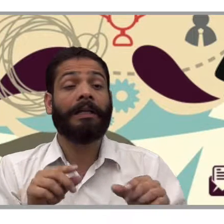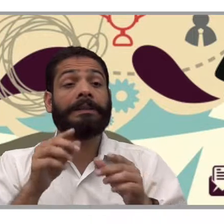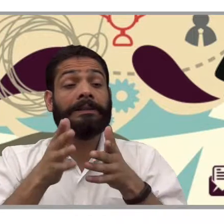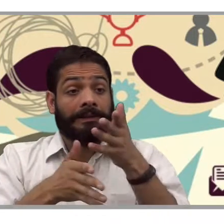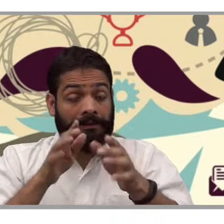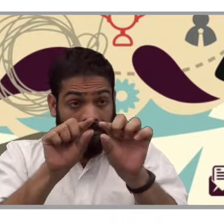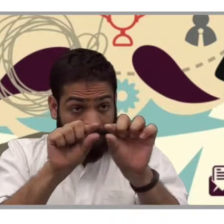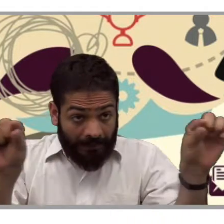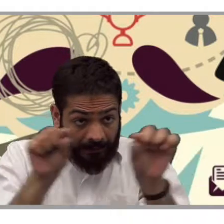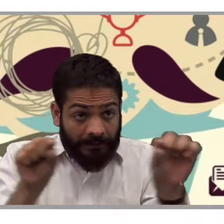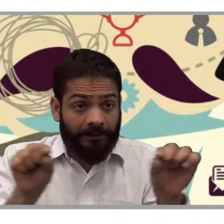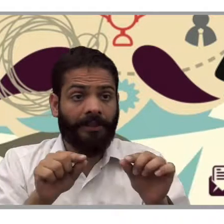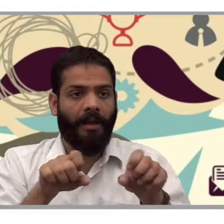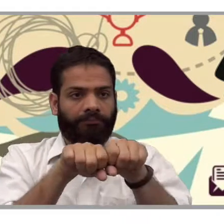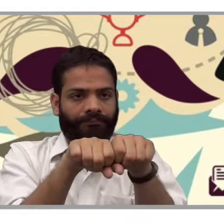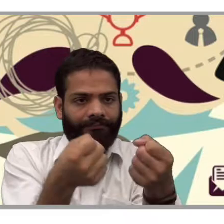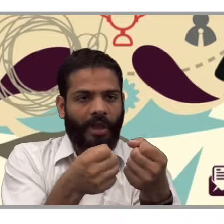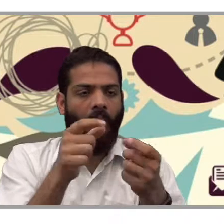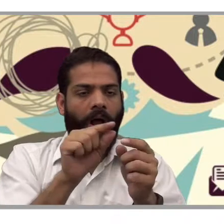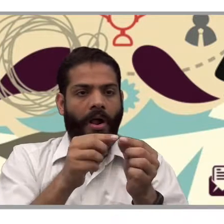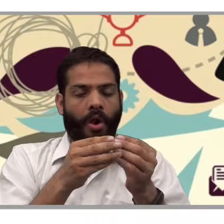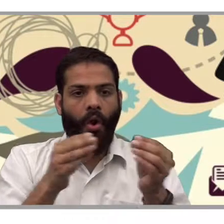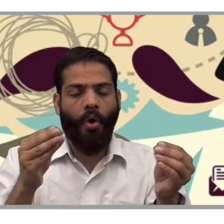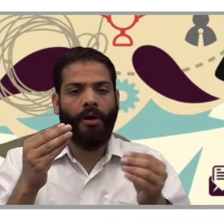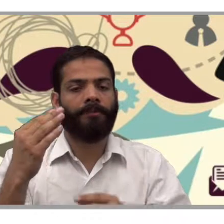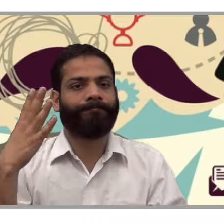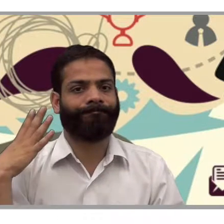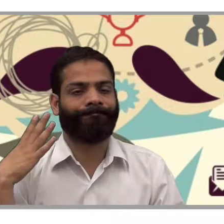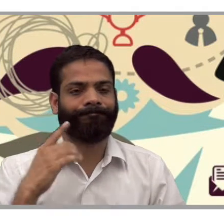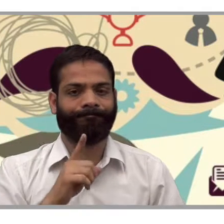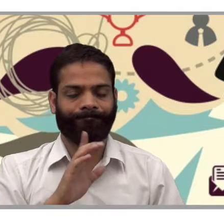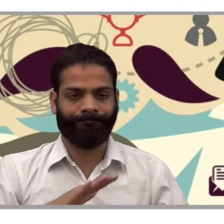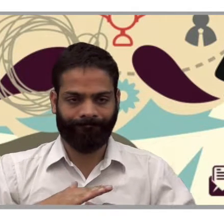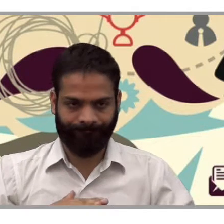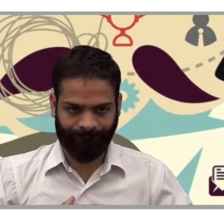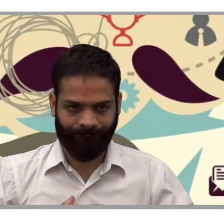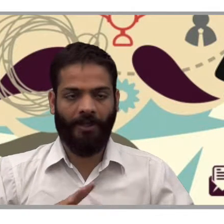the sentence would be yesterday Ram Sita